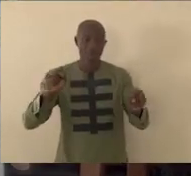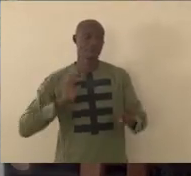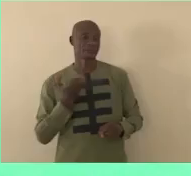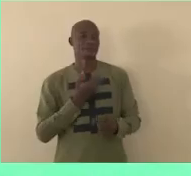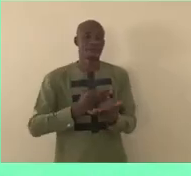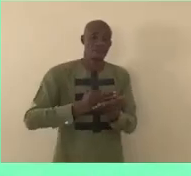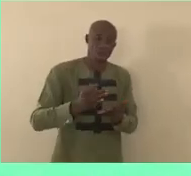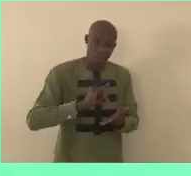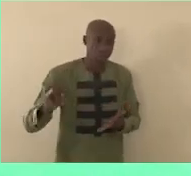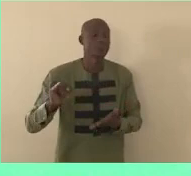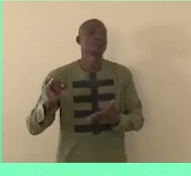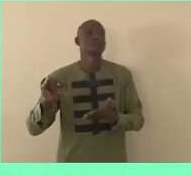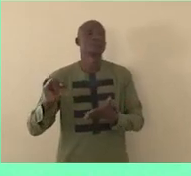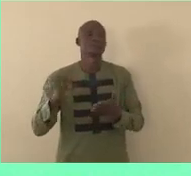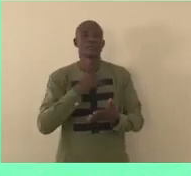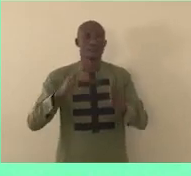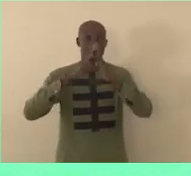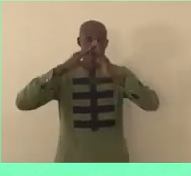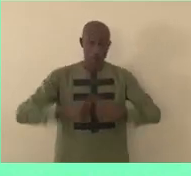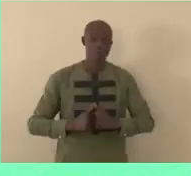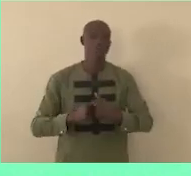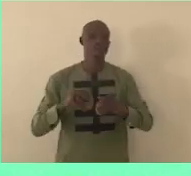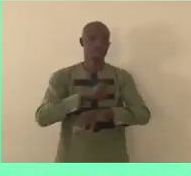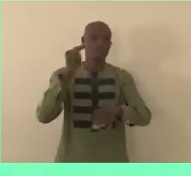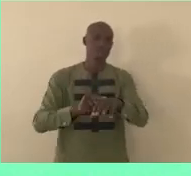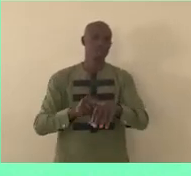our failing and collapsing nation.